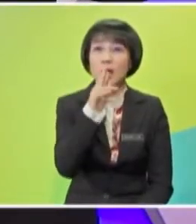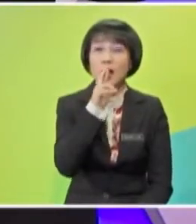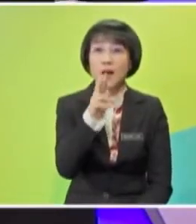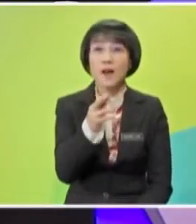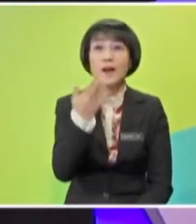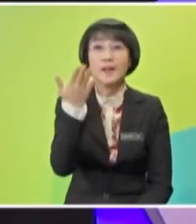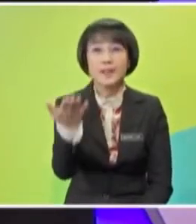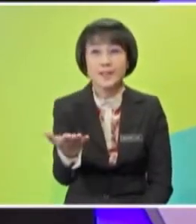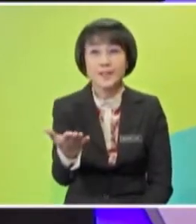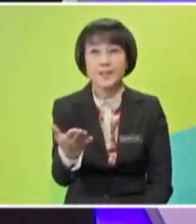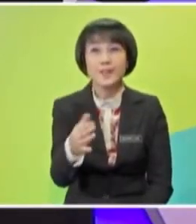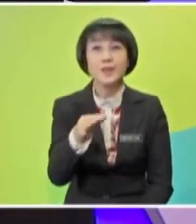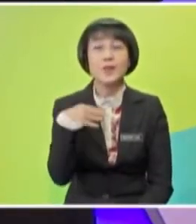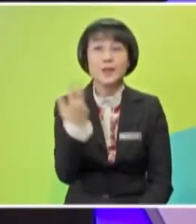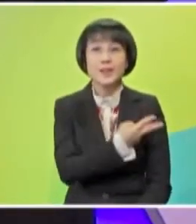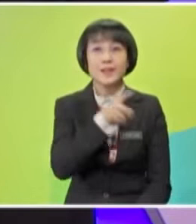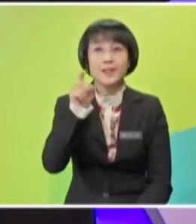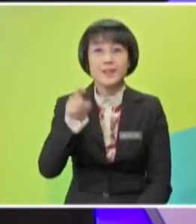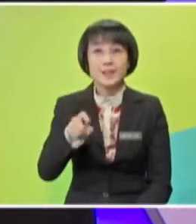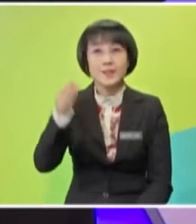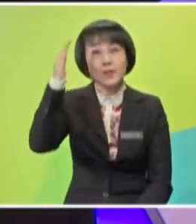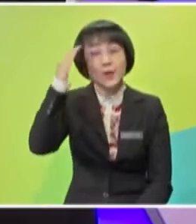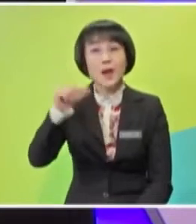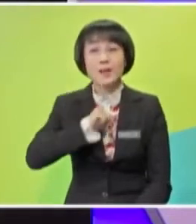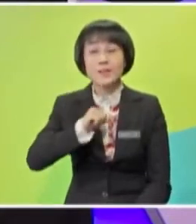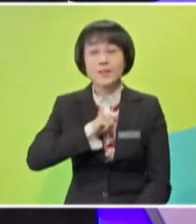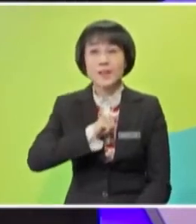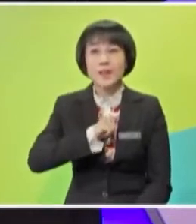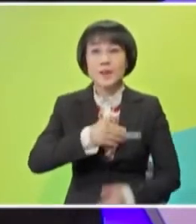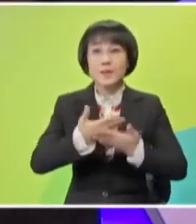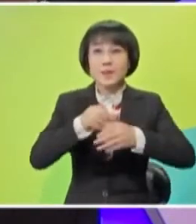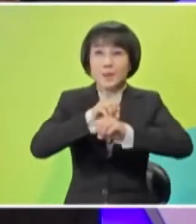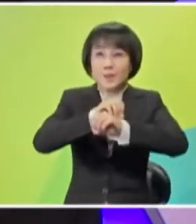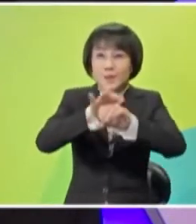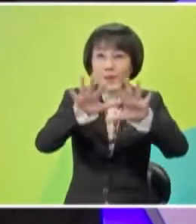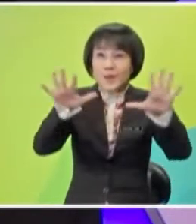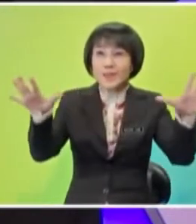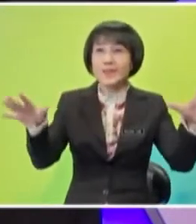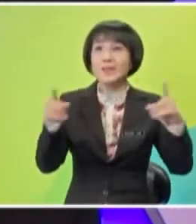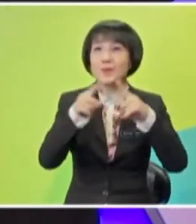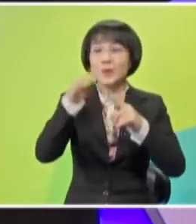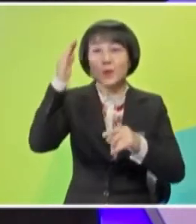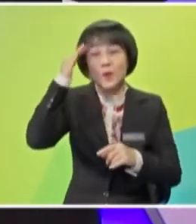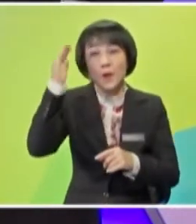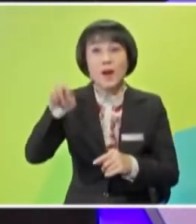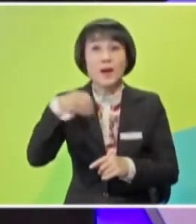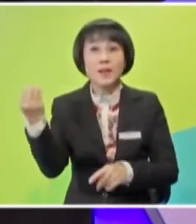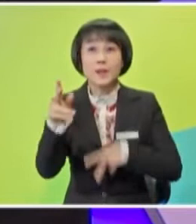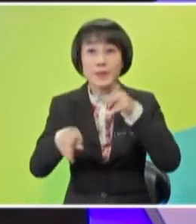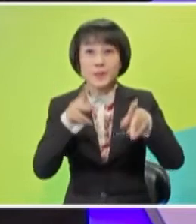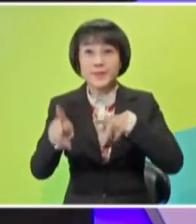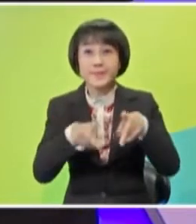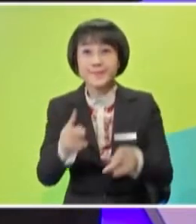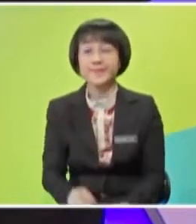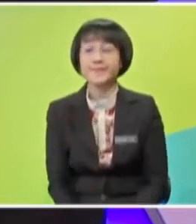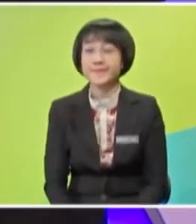know ourselves first, right? Yes. Before we try to broaden up our horizon, getting to know other people. Yeah. So they need to